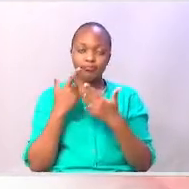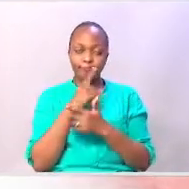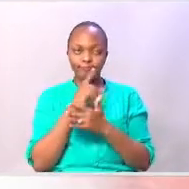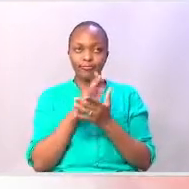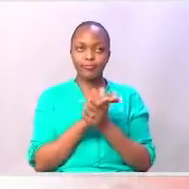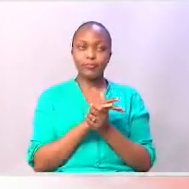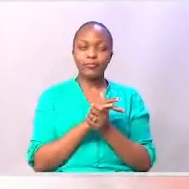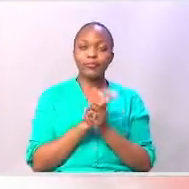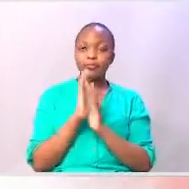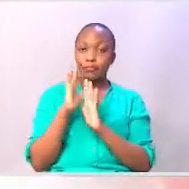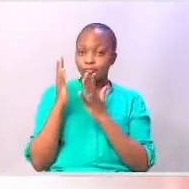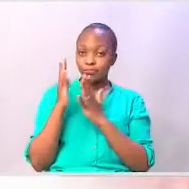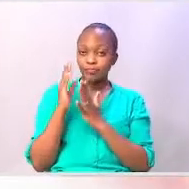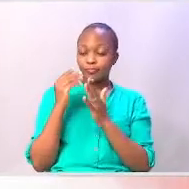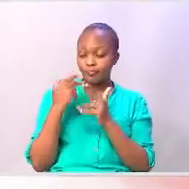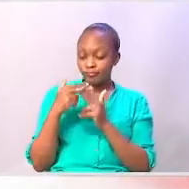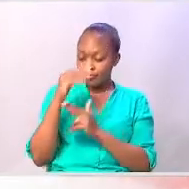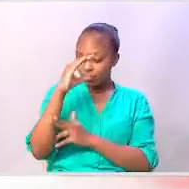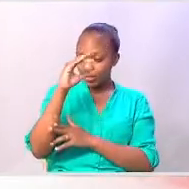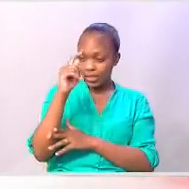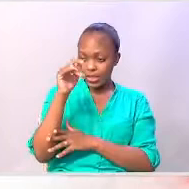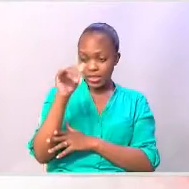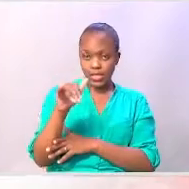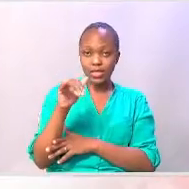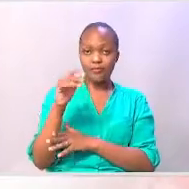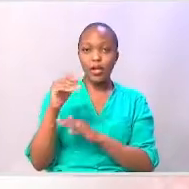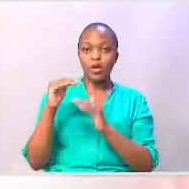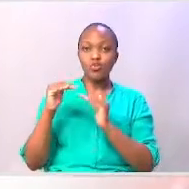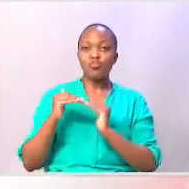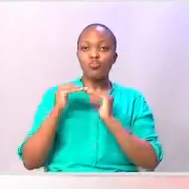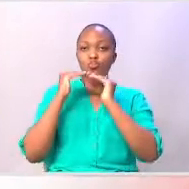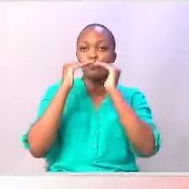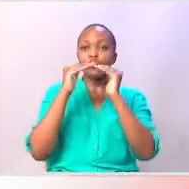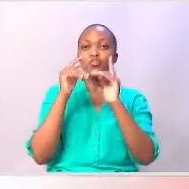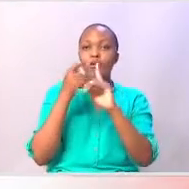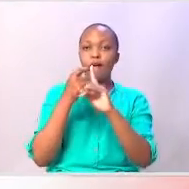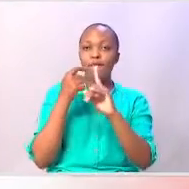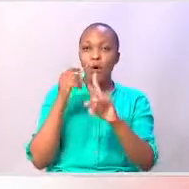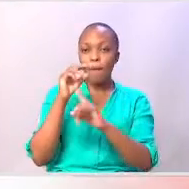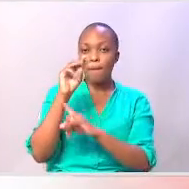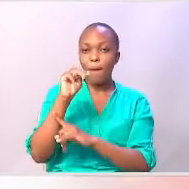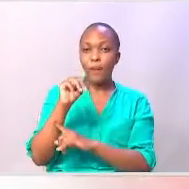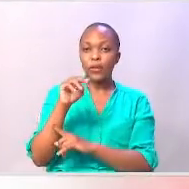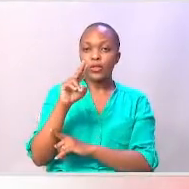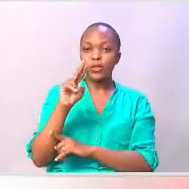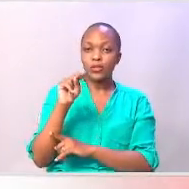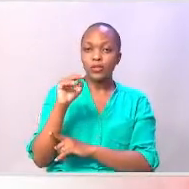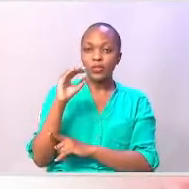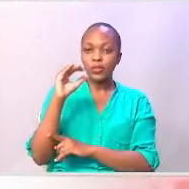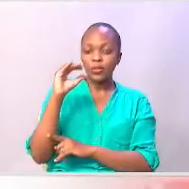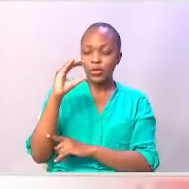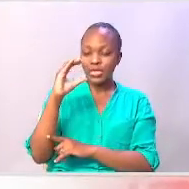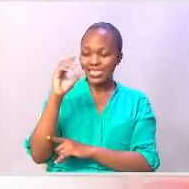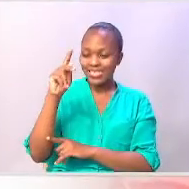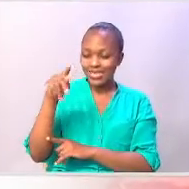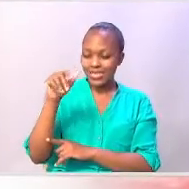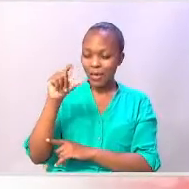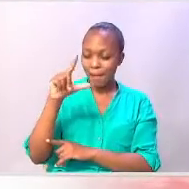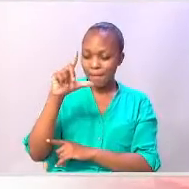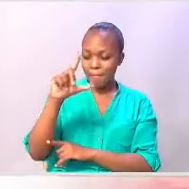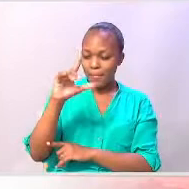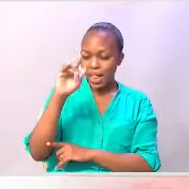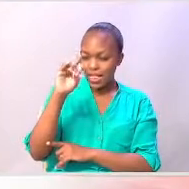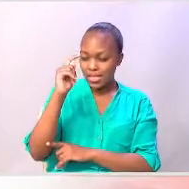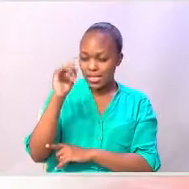commemorate the award of the city charter to elevate Nakuru from a municipality into a city, and this will